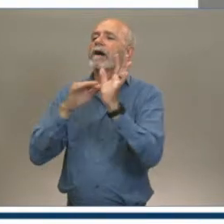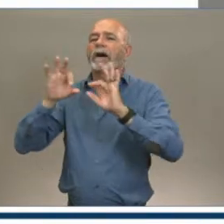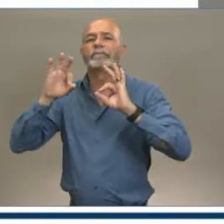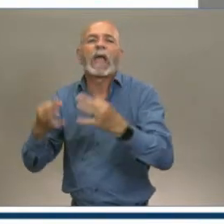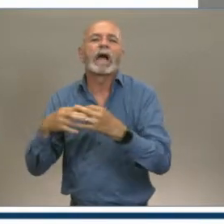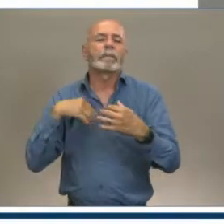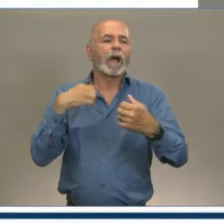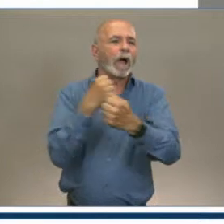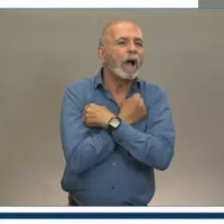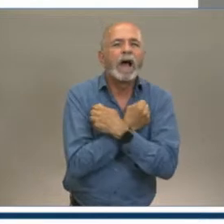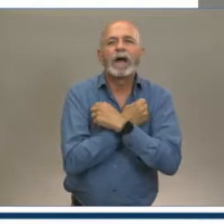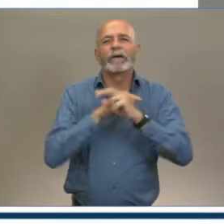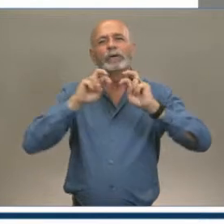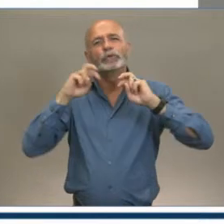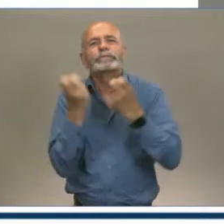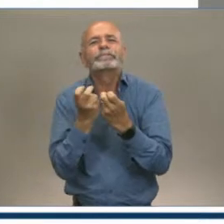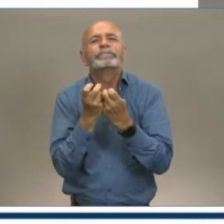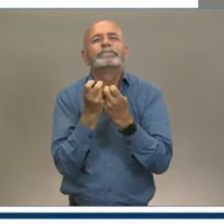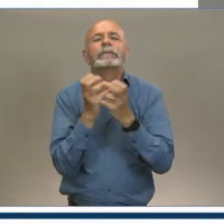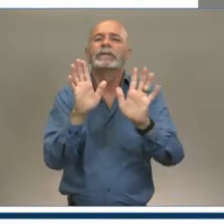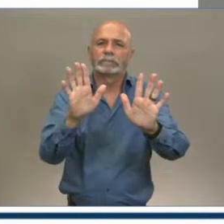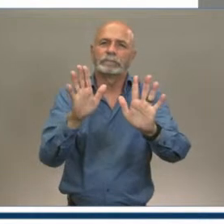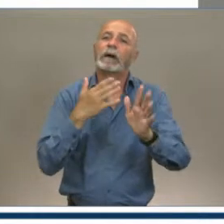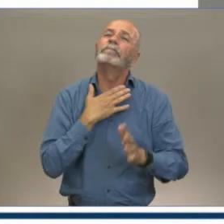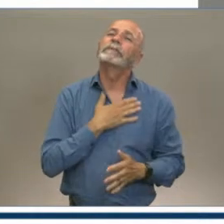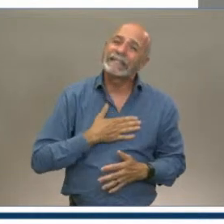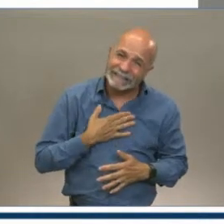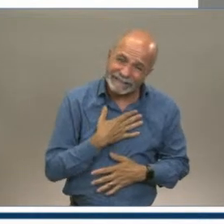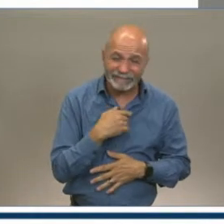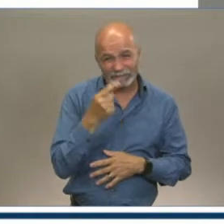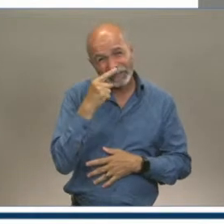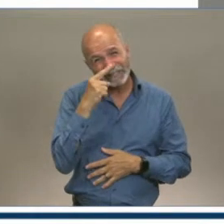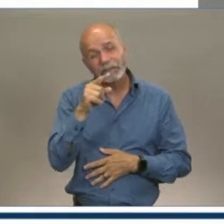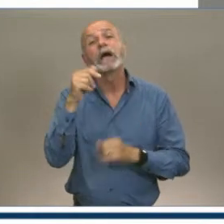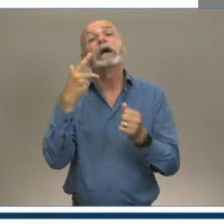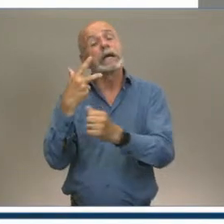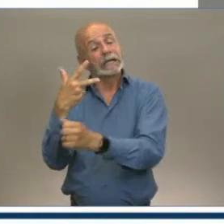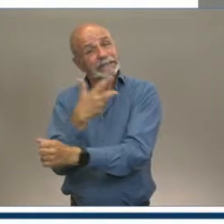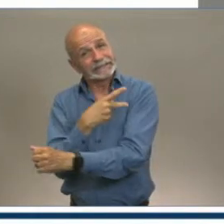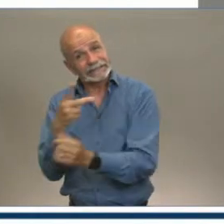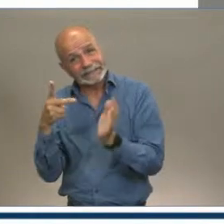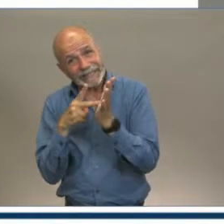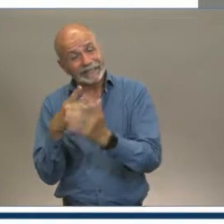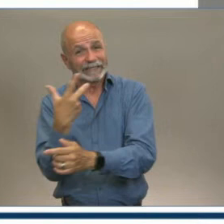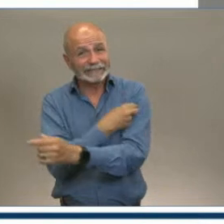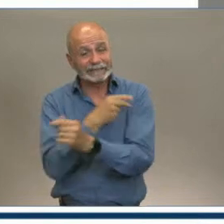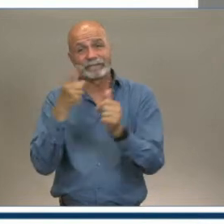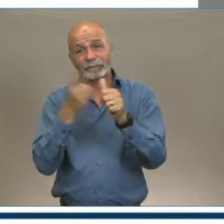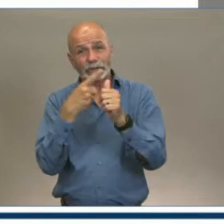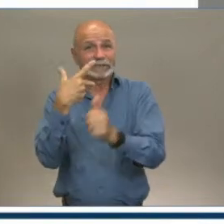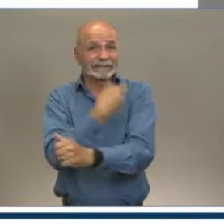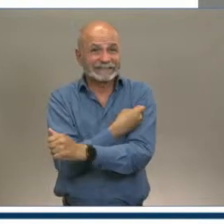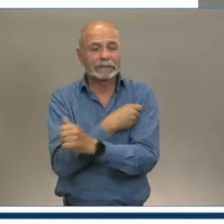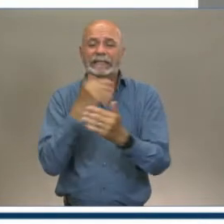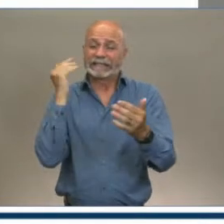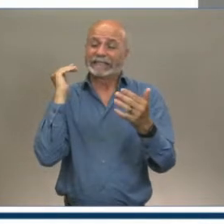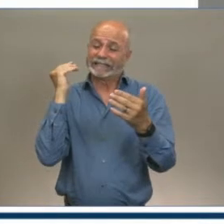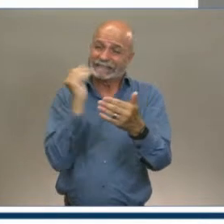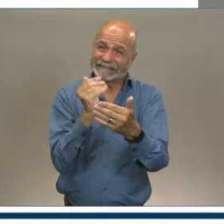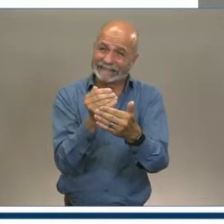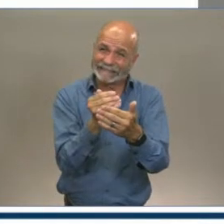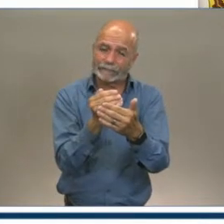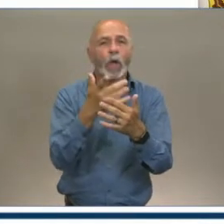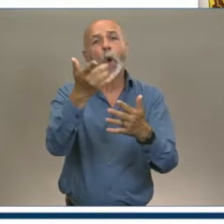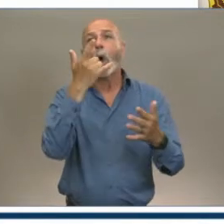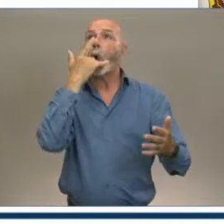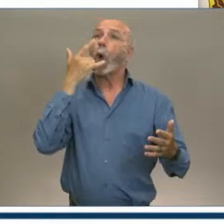vaccine, both doses, as soon as you can. The sooner you do, the sooner we get to our new normal. Thank you. We will now